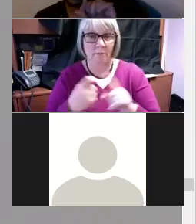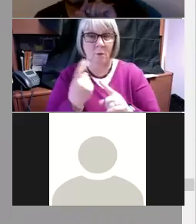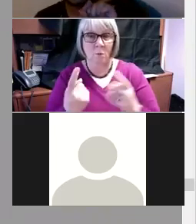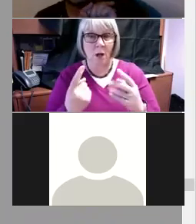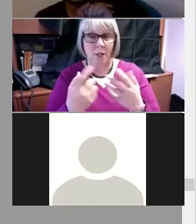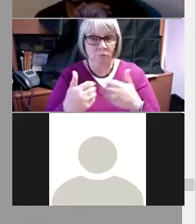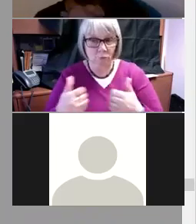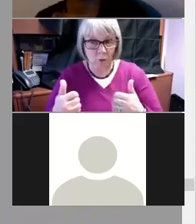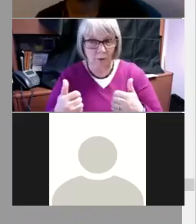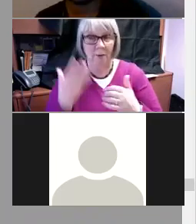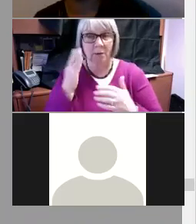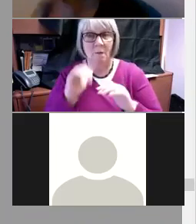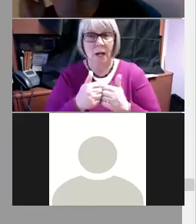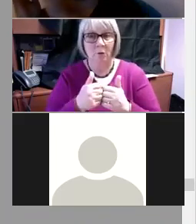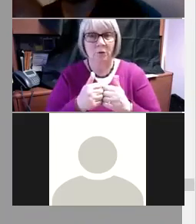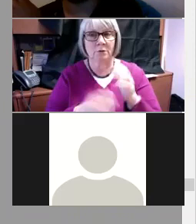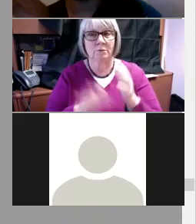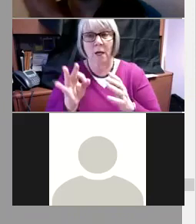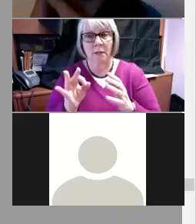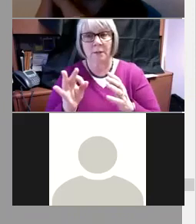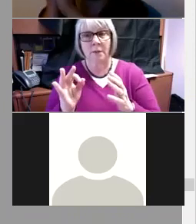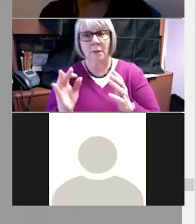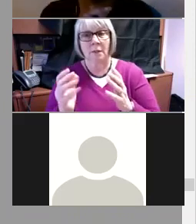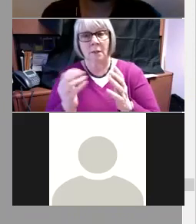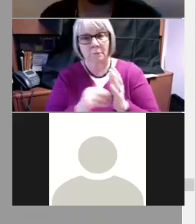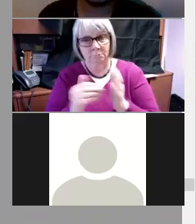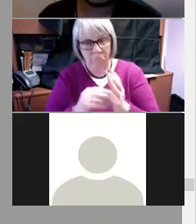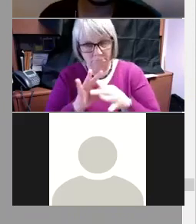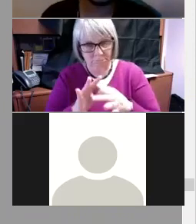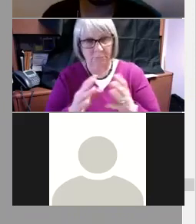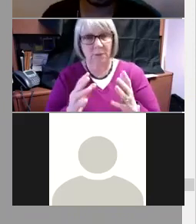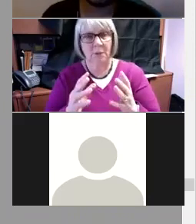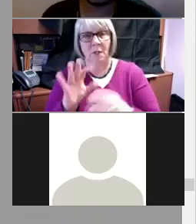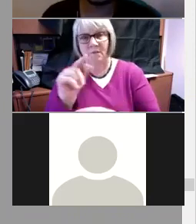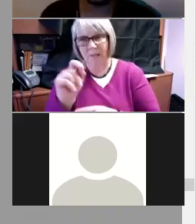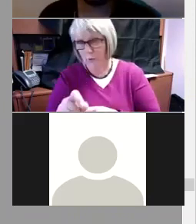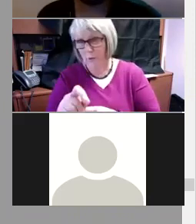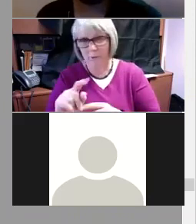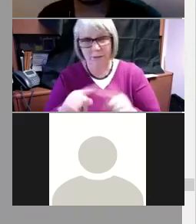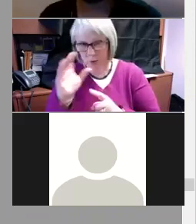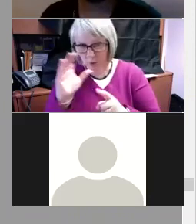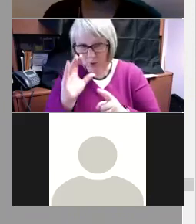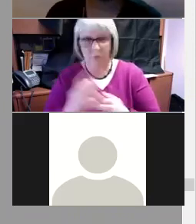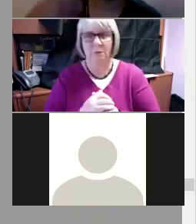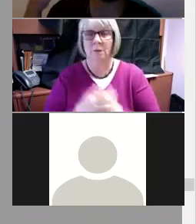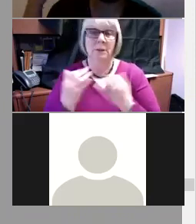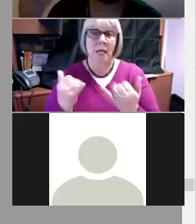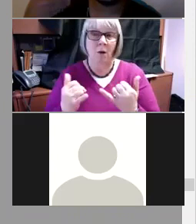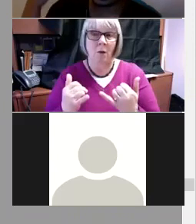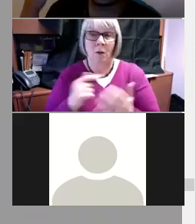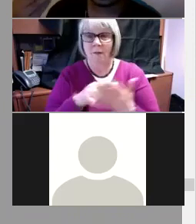to find the recurrence relations of insertion sort, binary search, factorials, and other problems. Now,